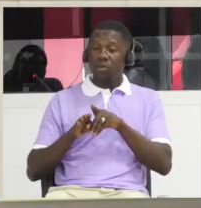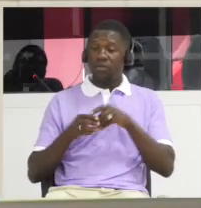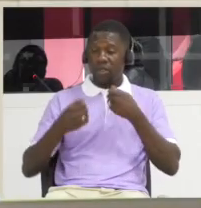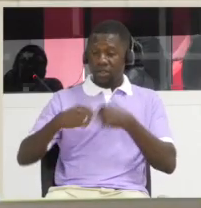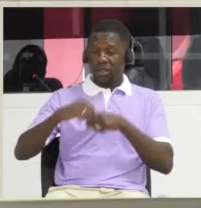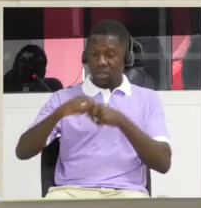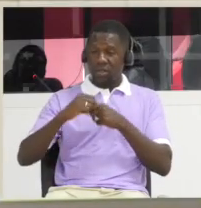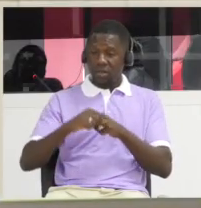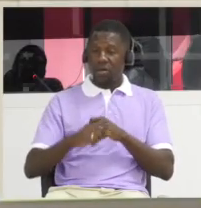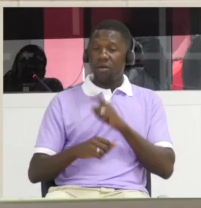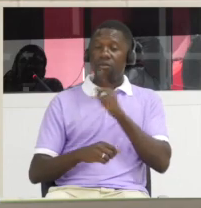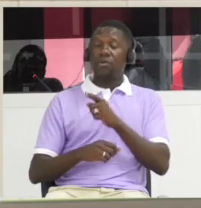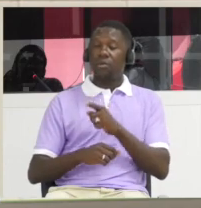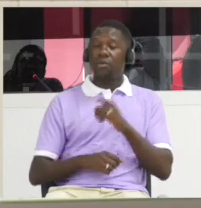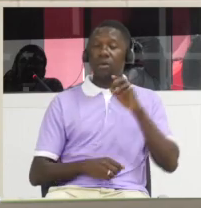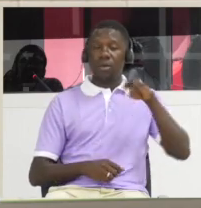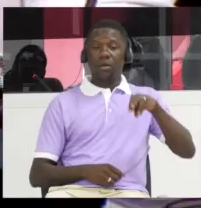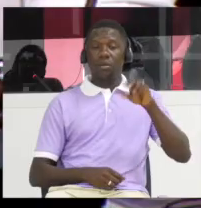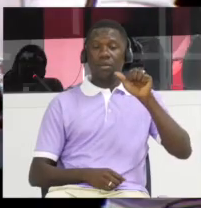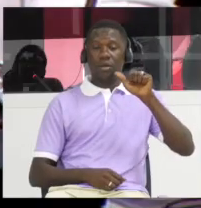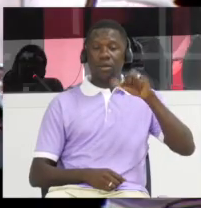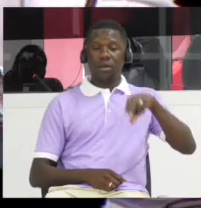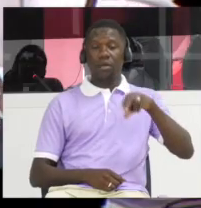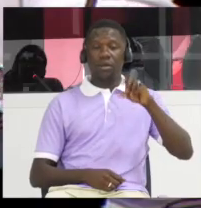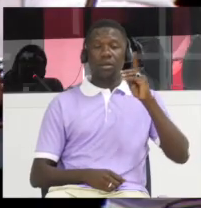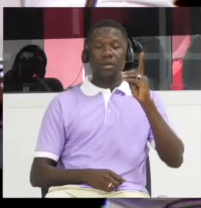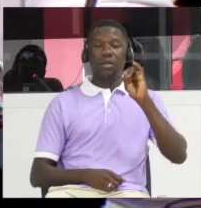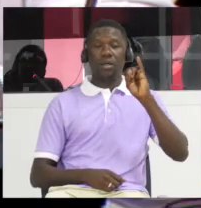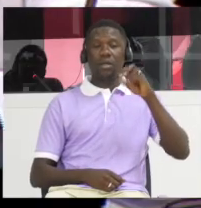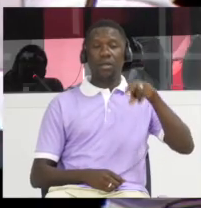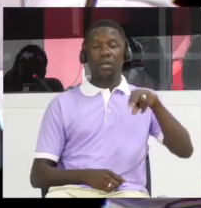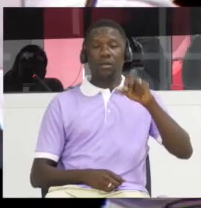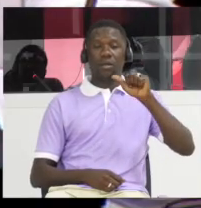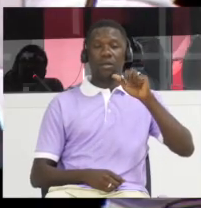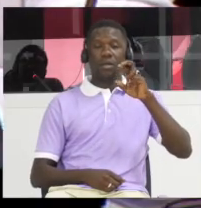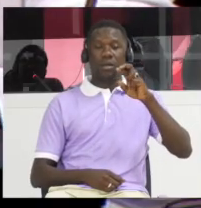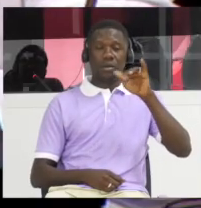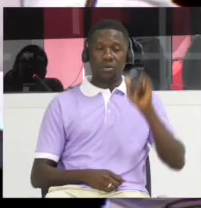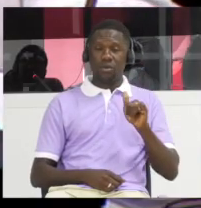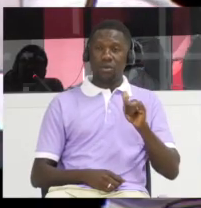from Mandinari to the Denton Bridge, thereby making it